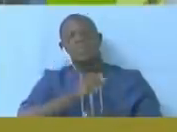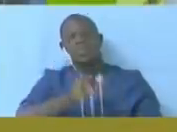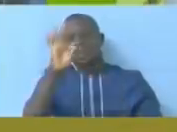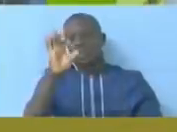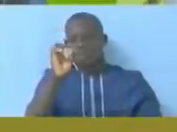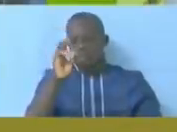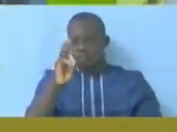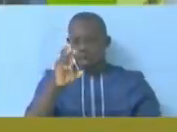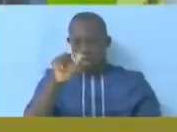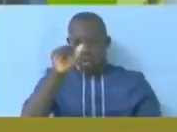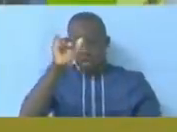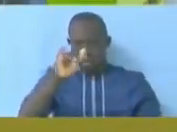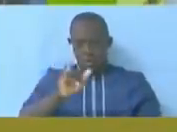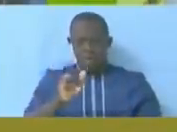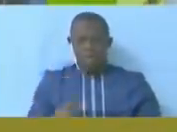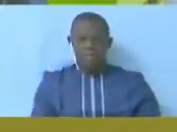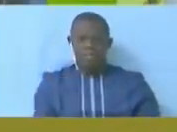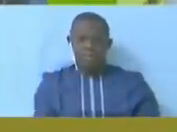Thank